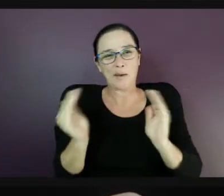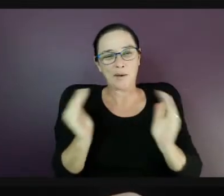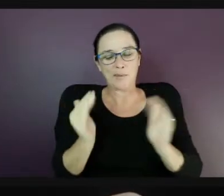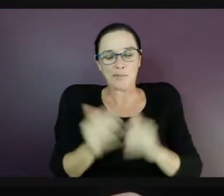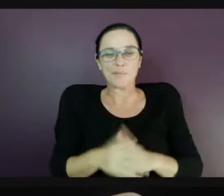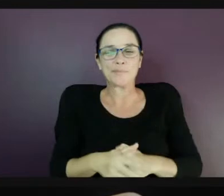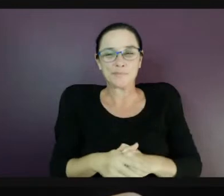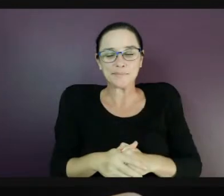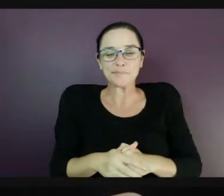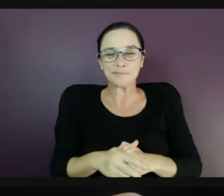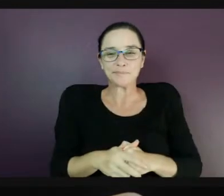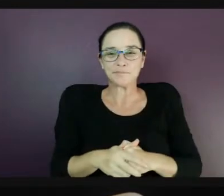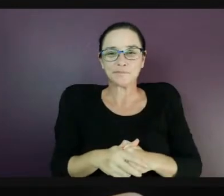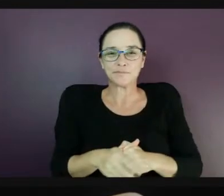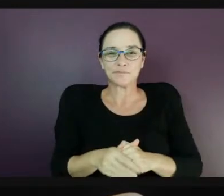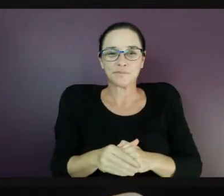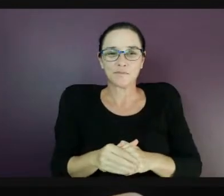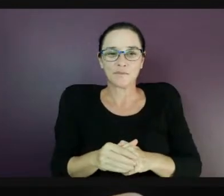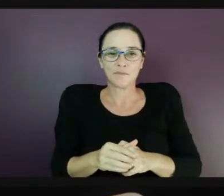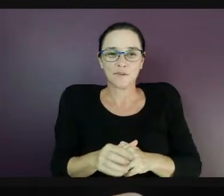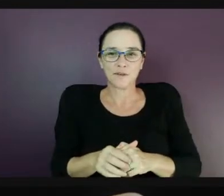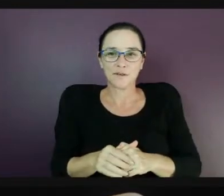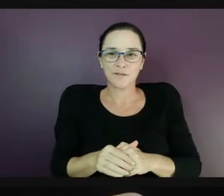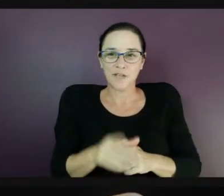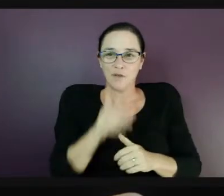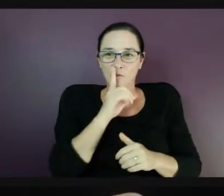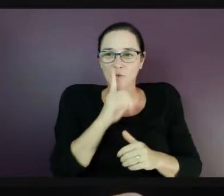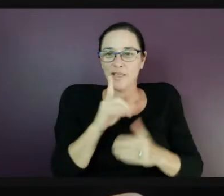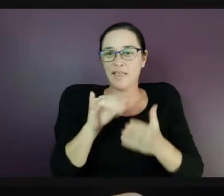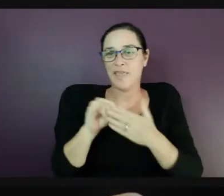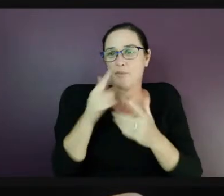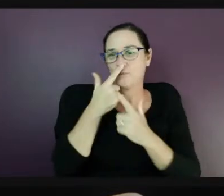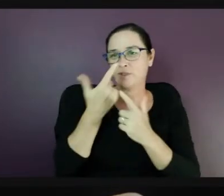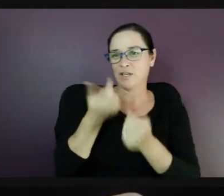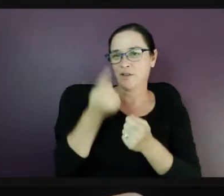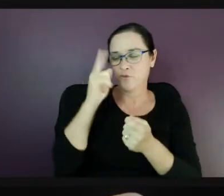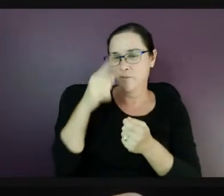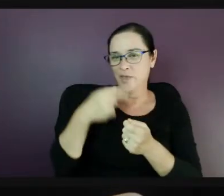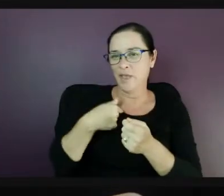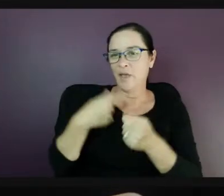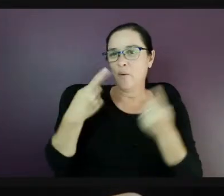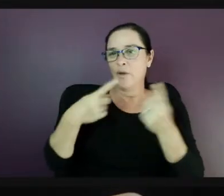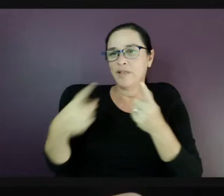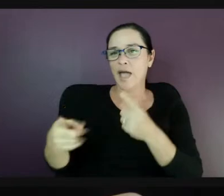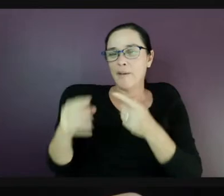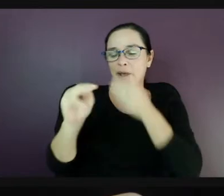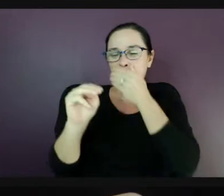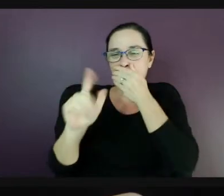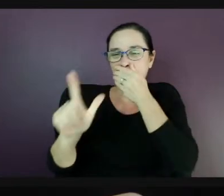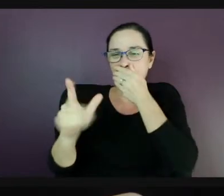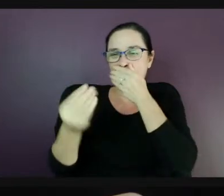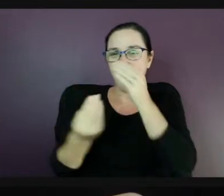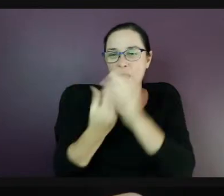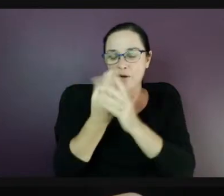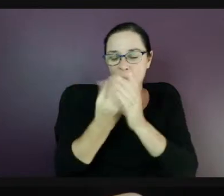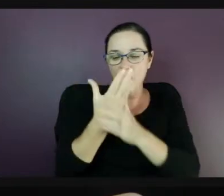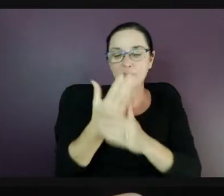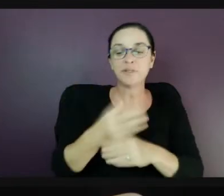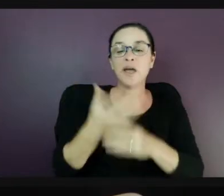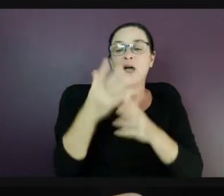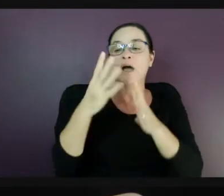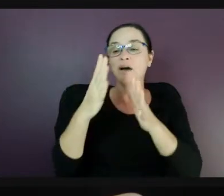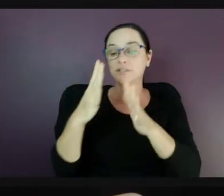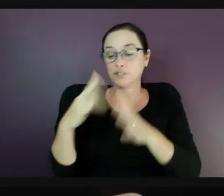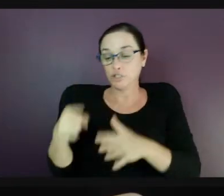comparison. And really the most striking thing to me is this right here, right? What's happening after Mauna Loa erupts and she's recovering, Kilauea is taking